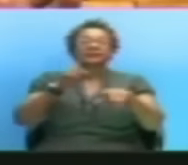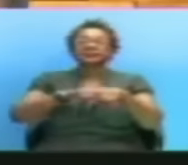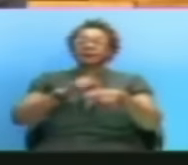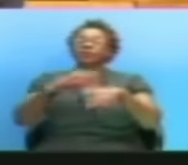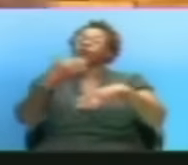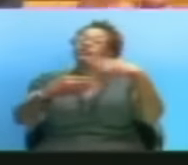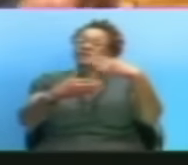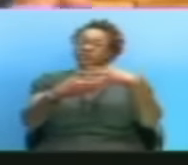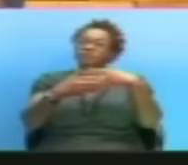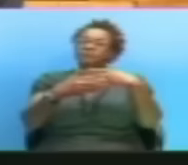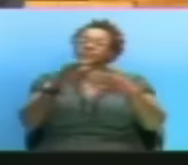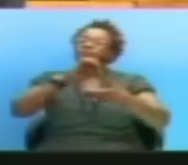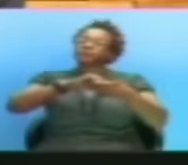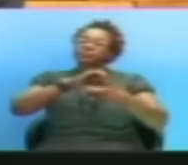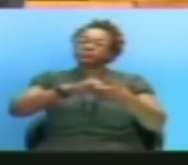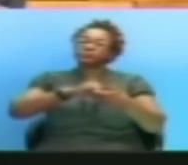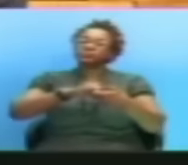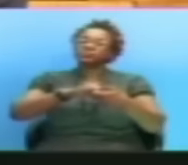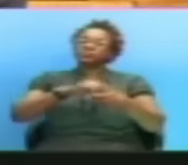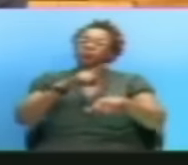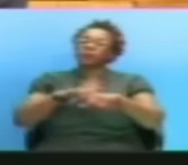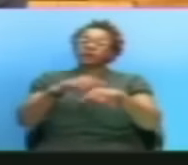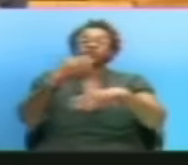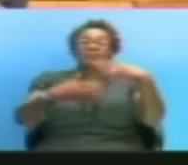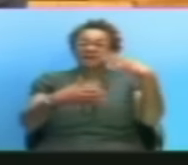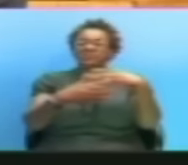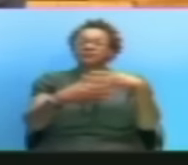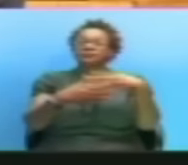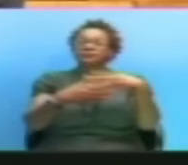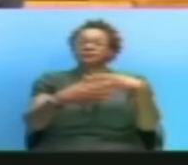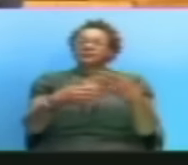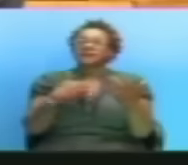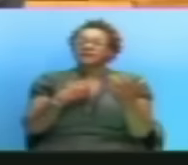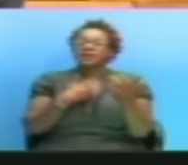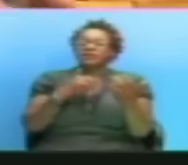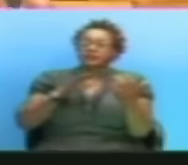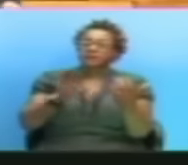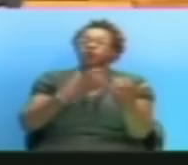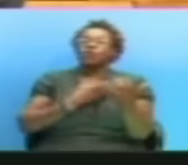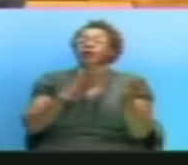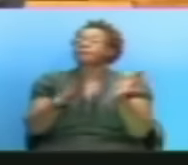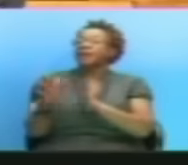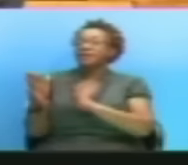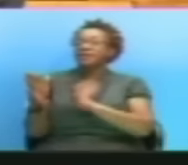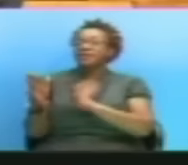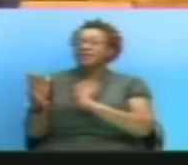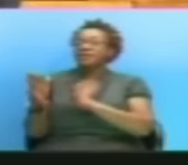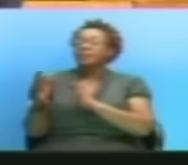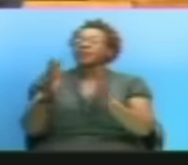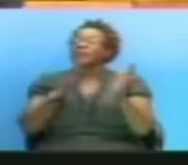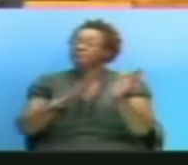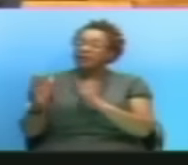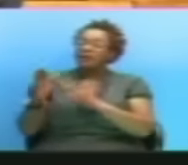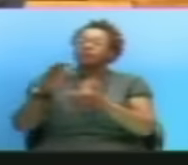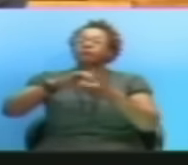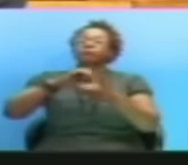construction. Mm-hmm. Buru Buru, when it was built, had its own plan. And the plan of Buru Buru